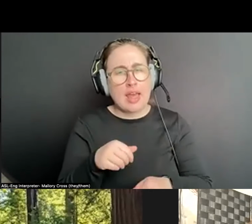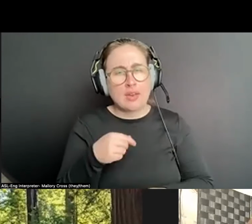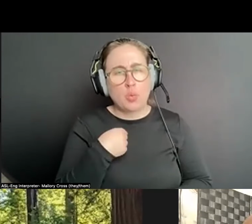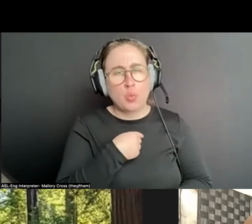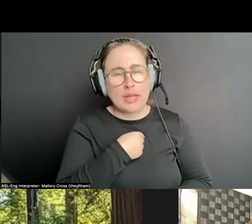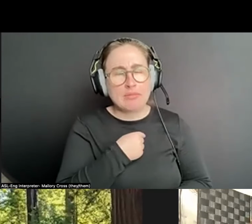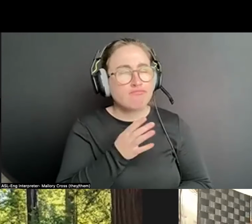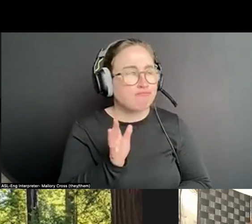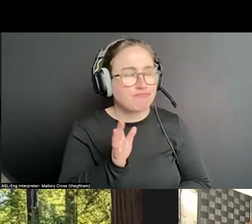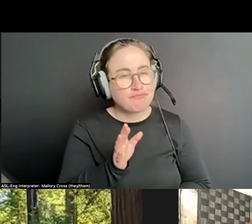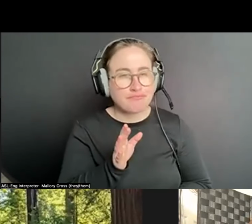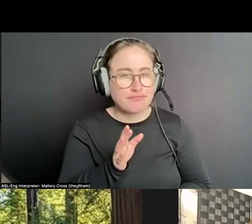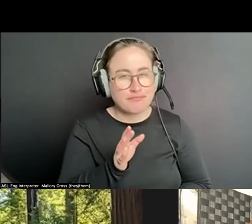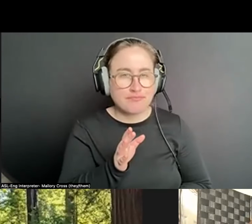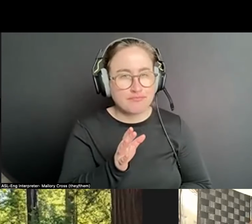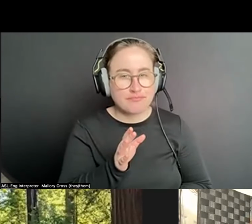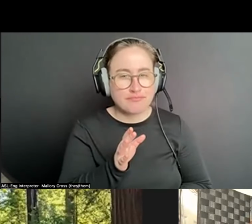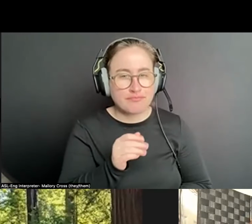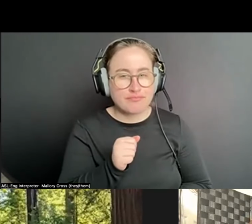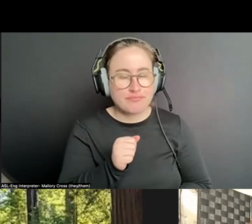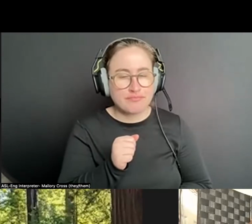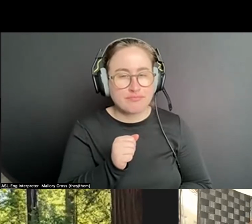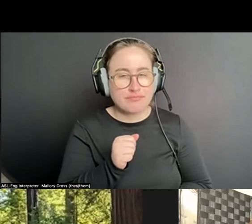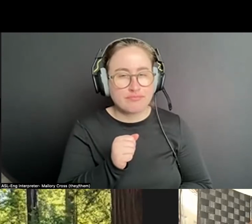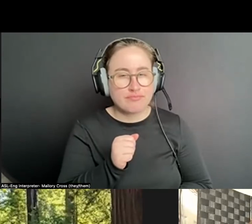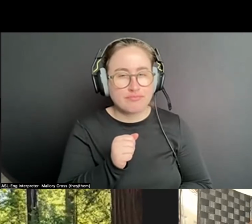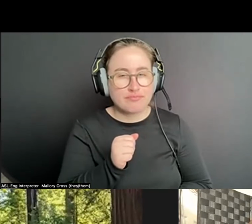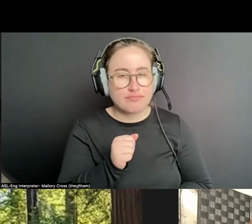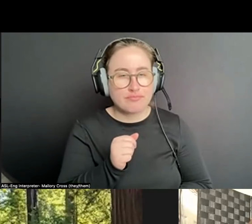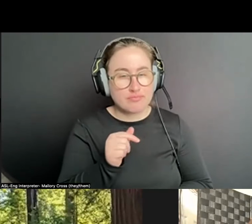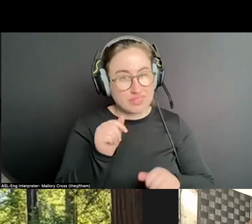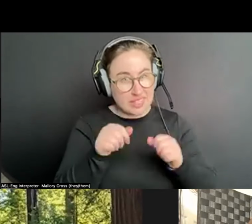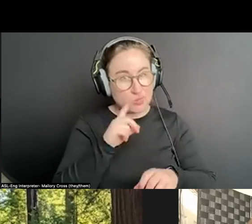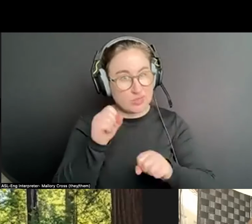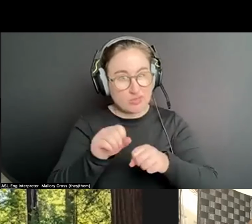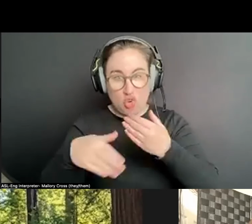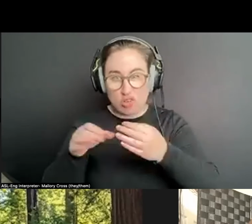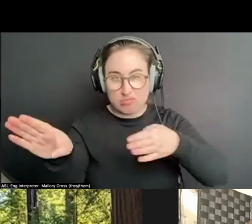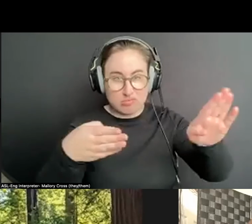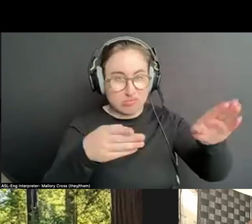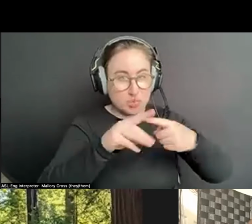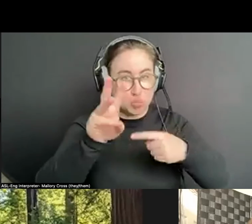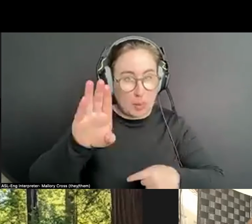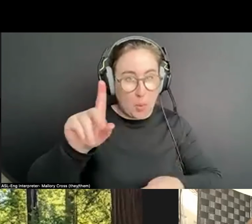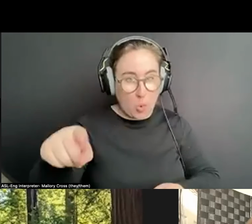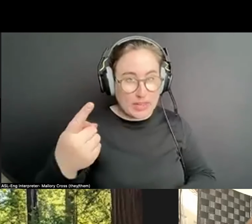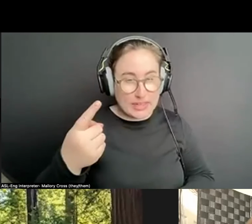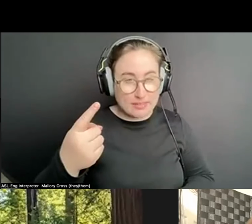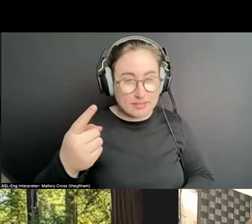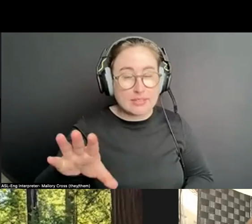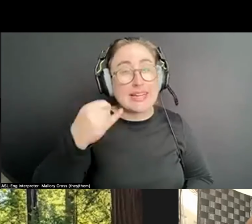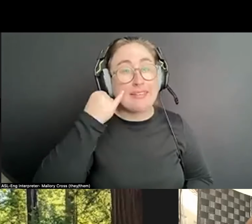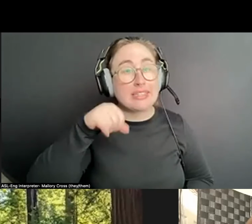can we get this done through the web thing only? And if so, do we have to consider